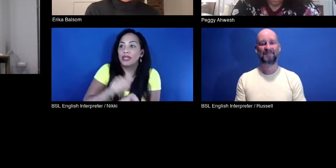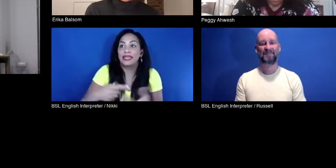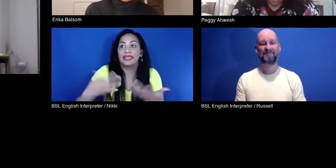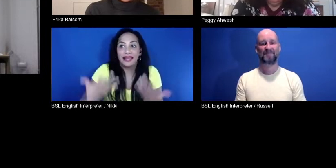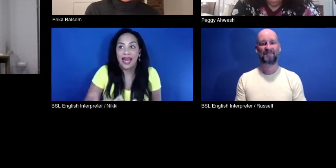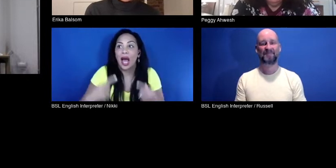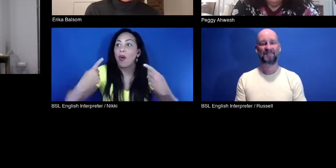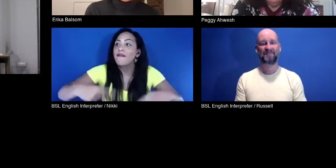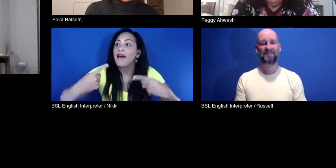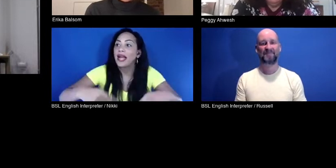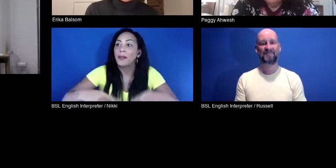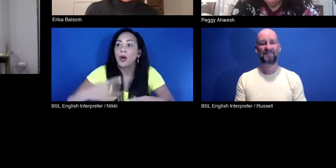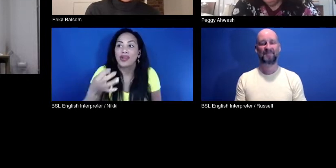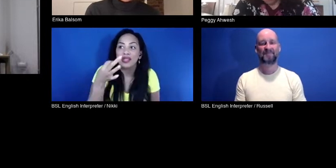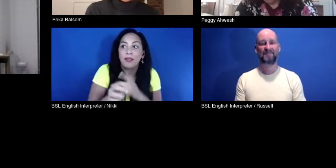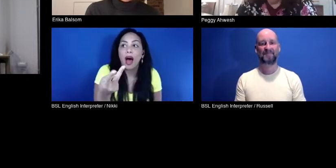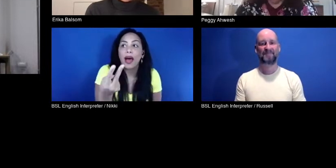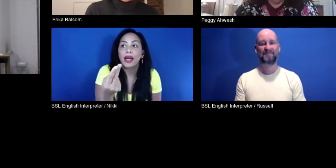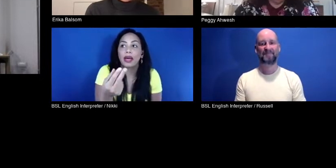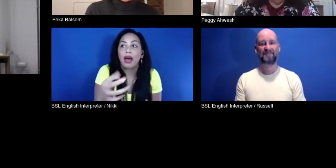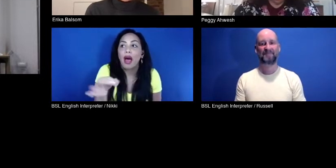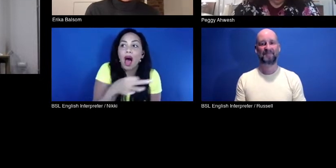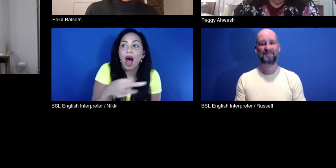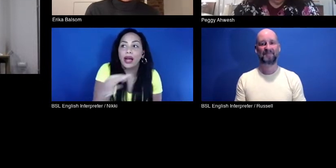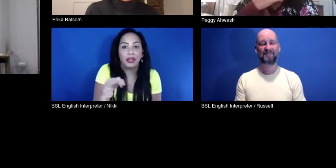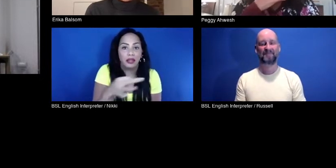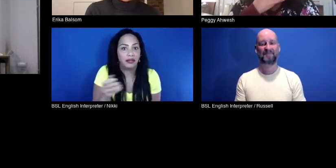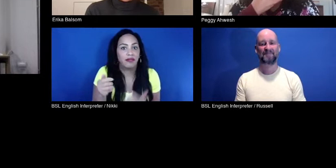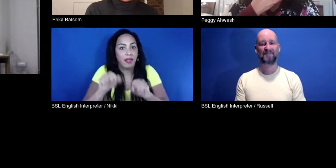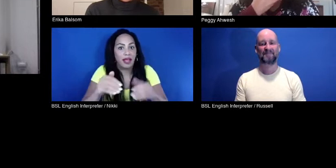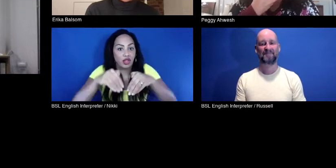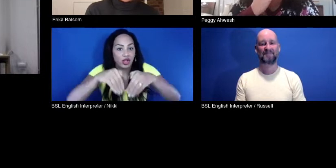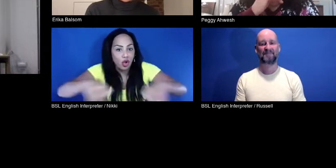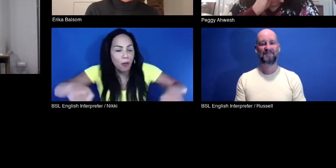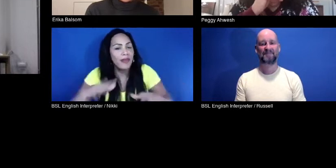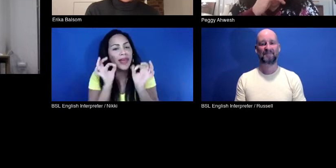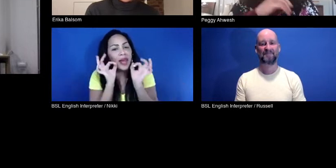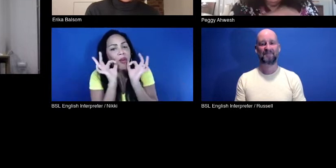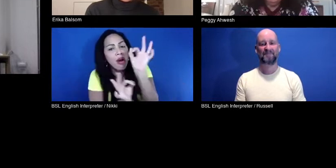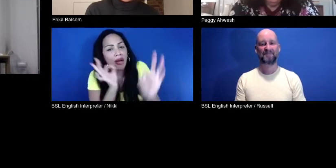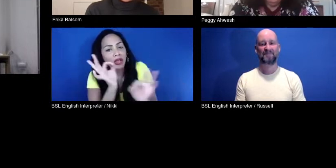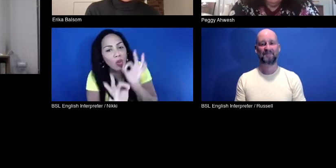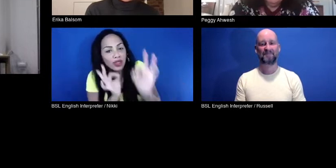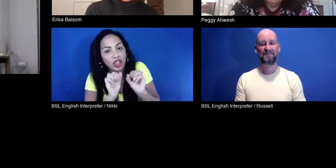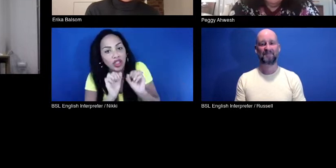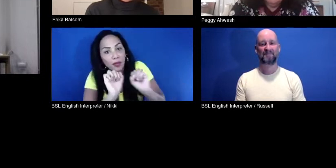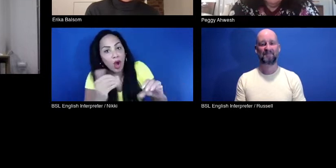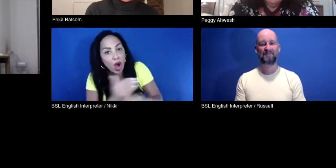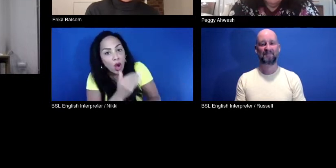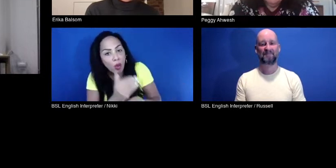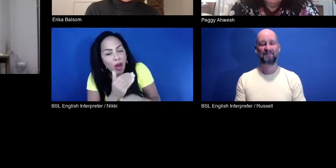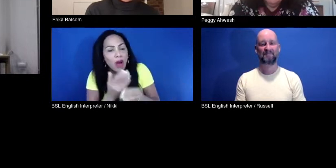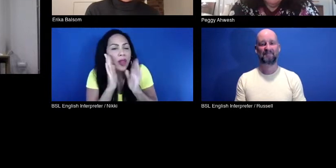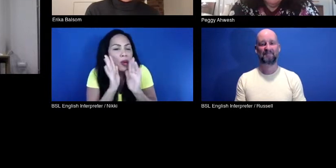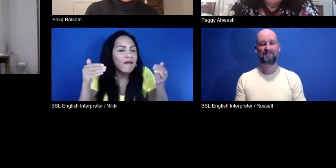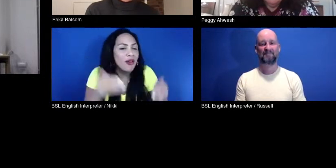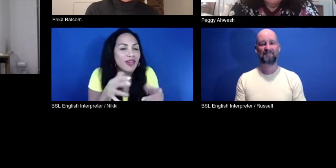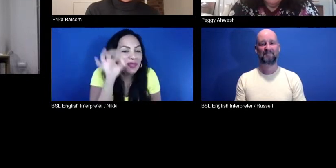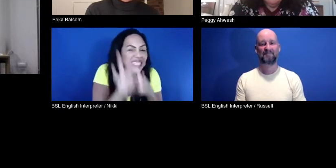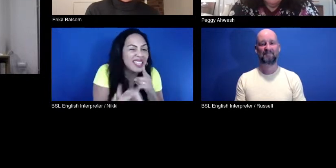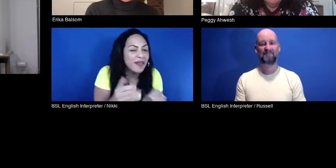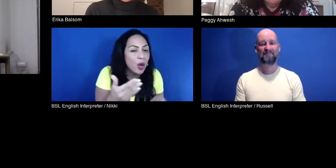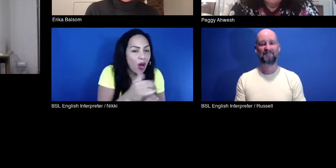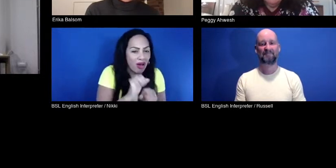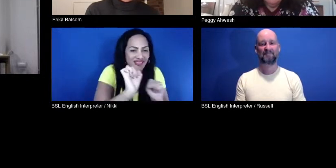track elements of Peggy's distinctive moving image practice, focusing in specifically on some pieces in the exhibition. Then they'll